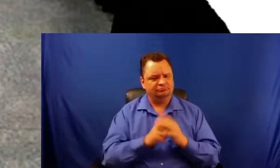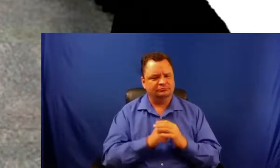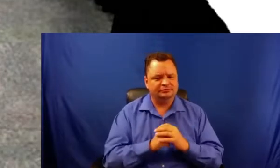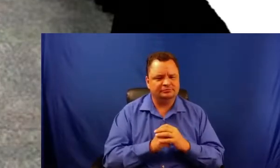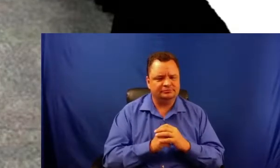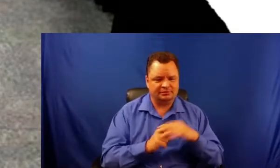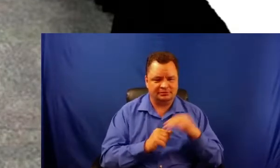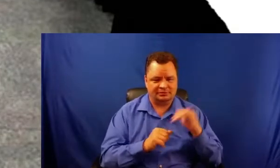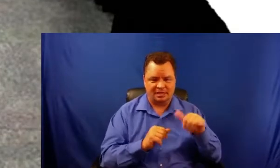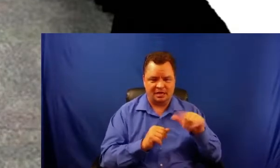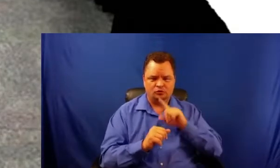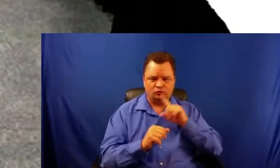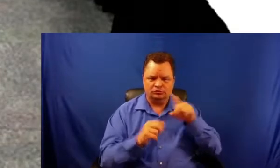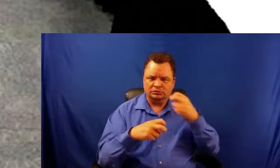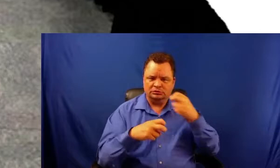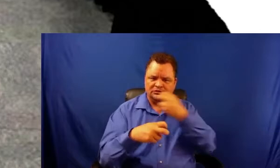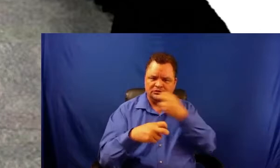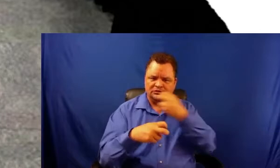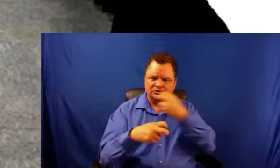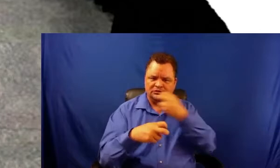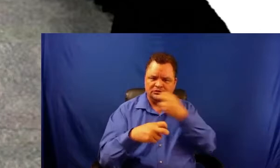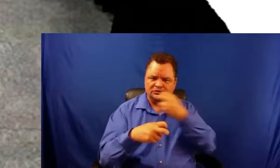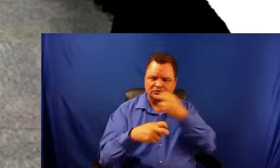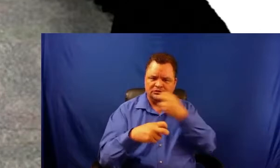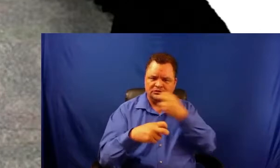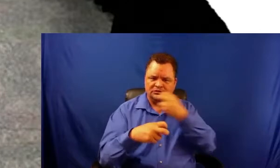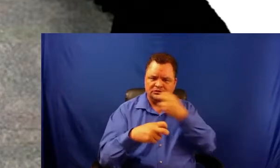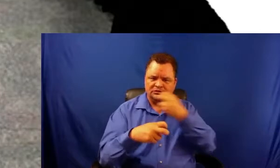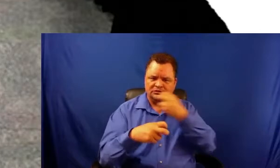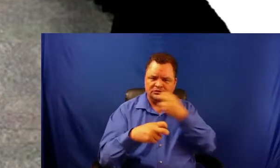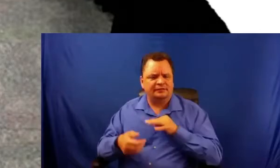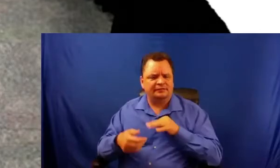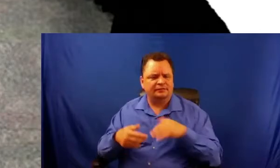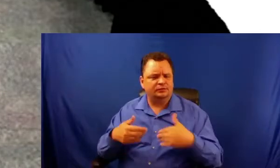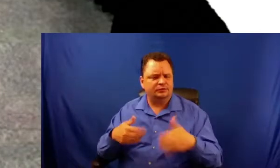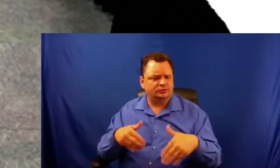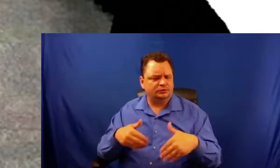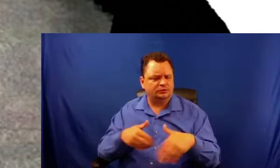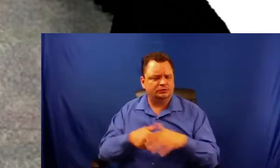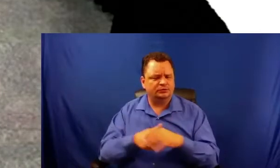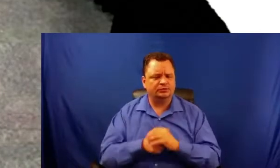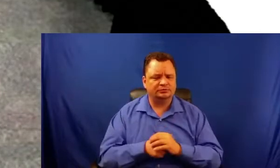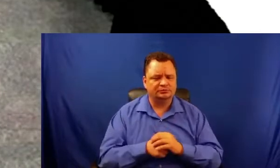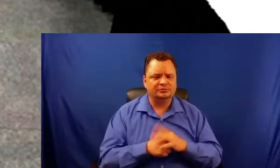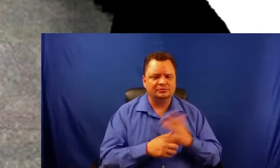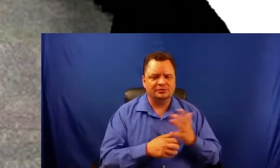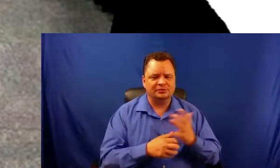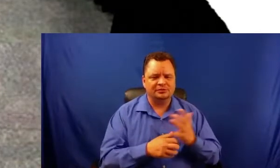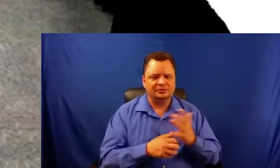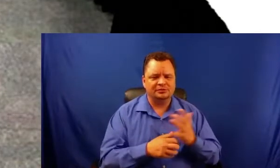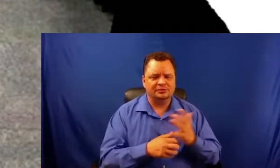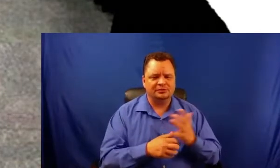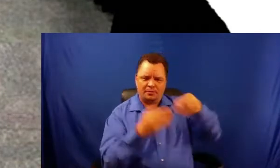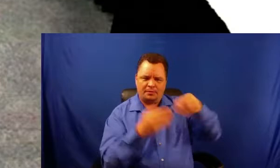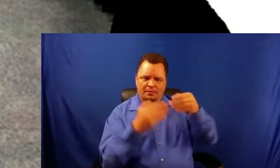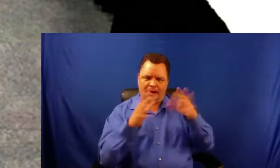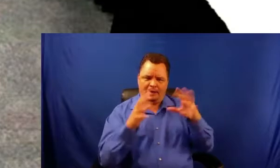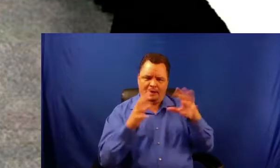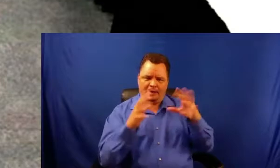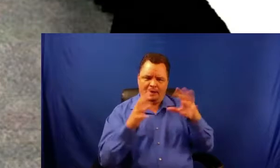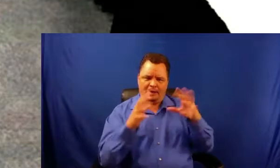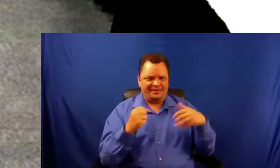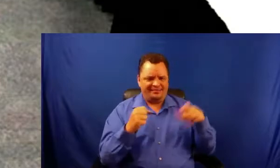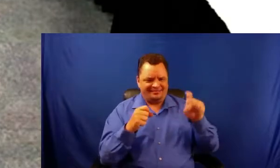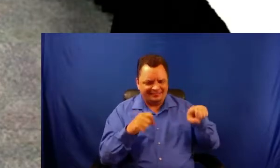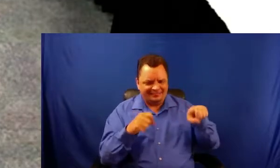and not only the healthcare but public health, and it takes time to hire and train